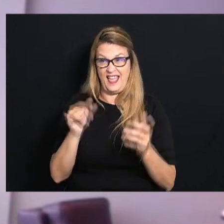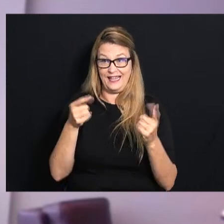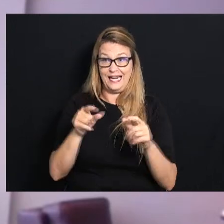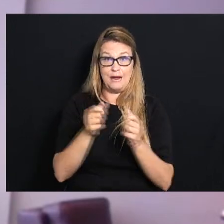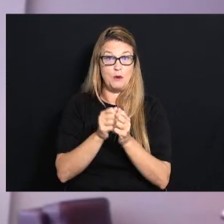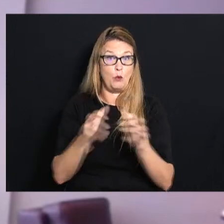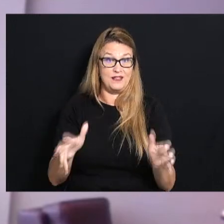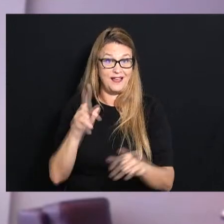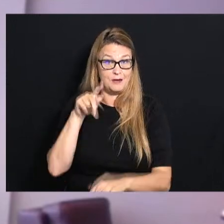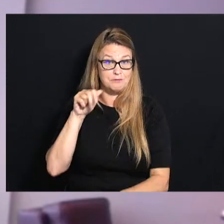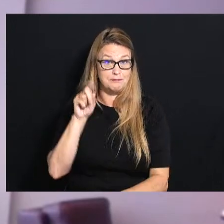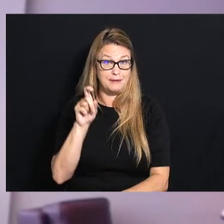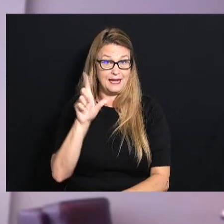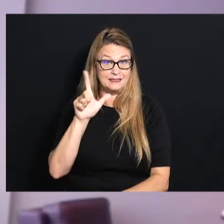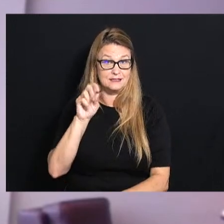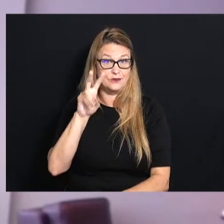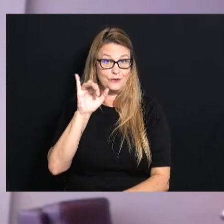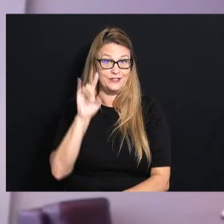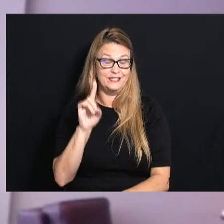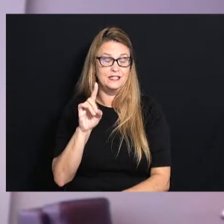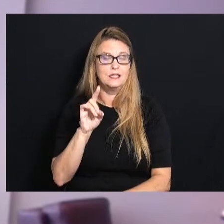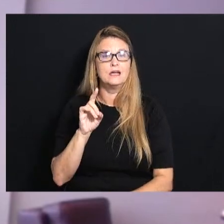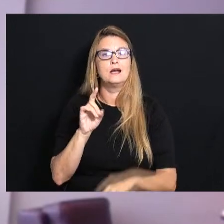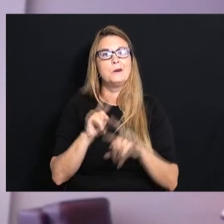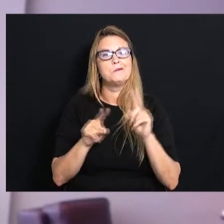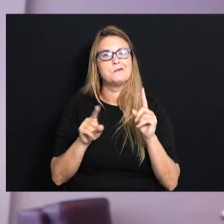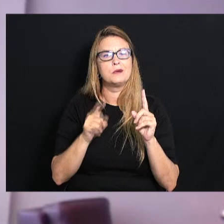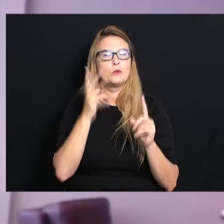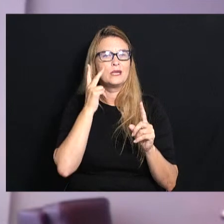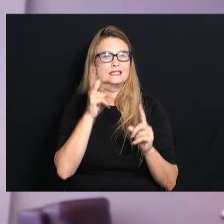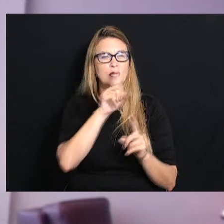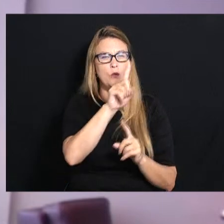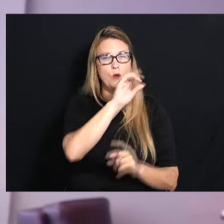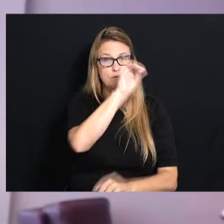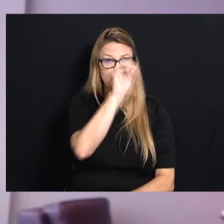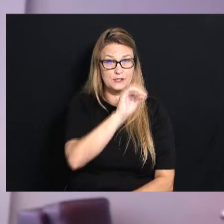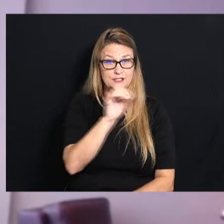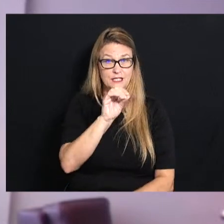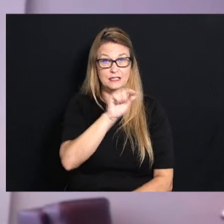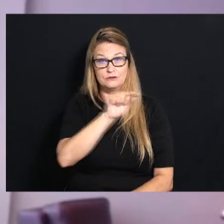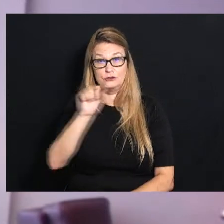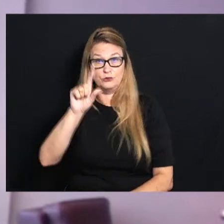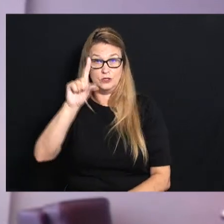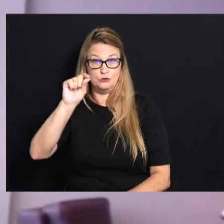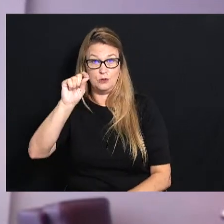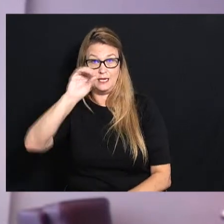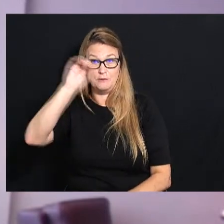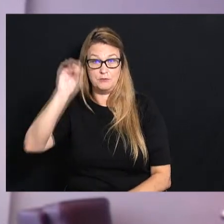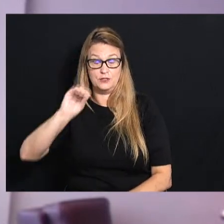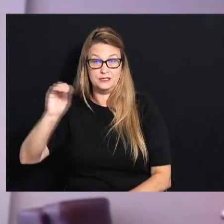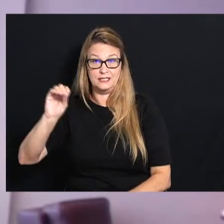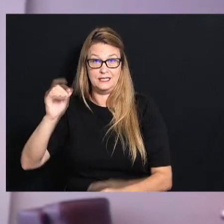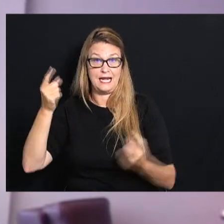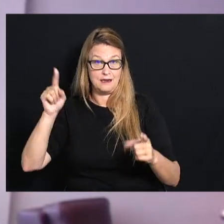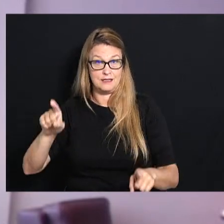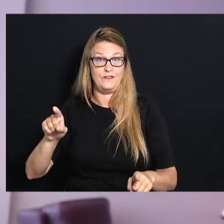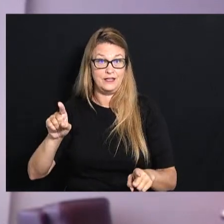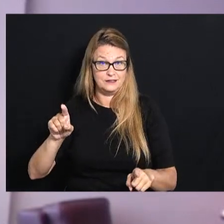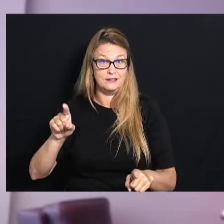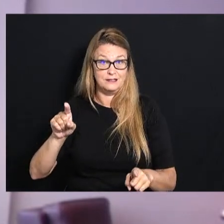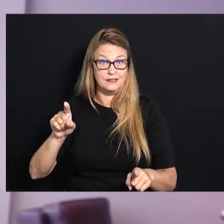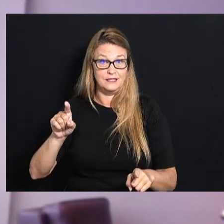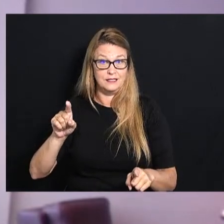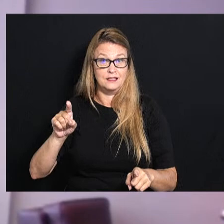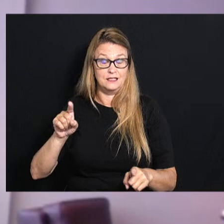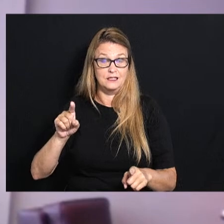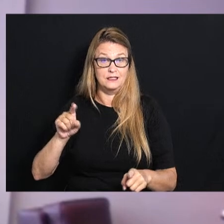the reports in the literature are somewhere between a 1% and a 20% incidence of this